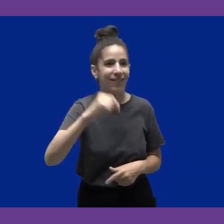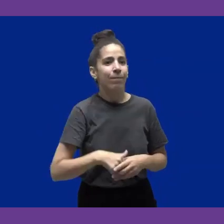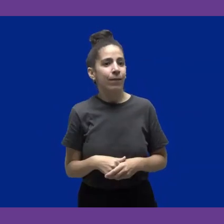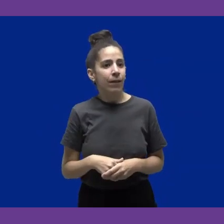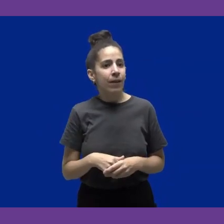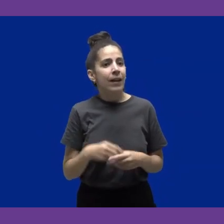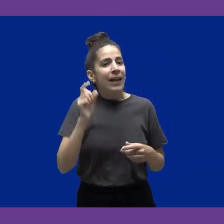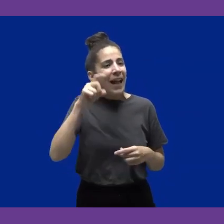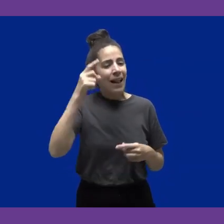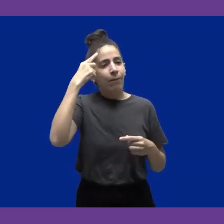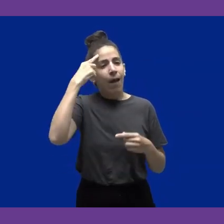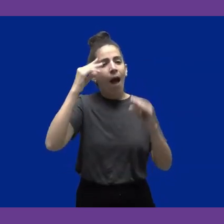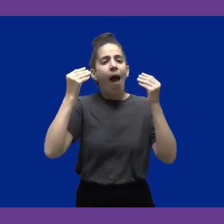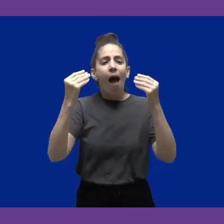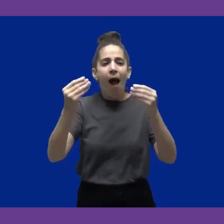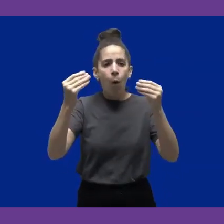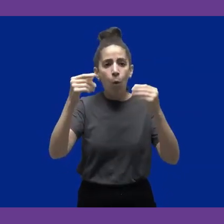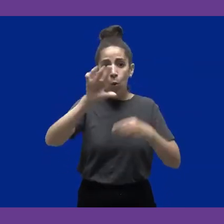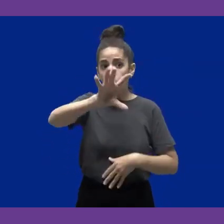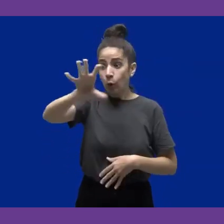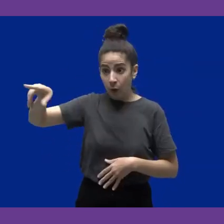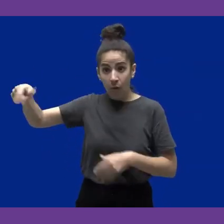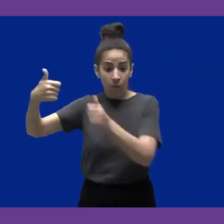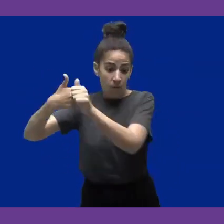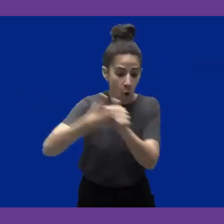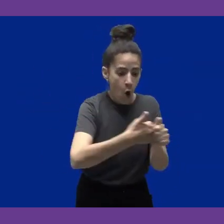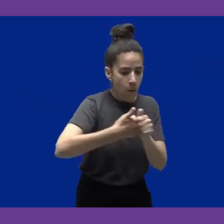such. So first of all, indeed, it is a minimum